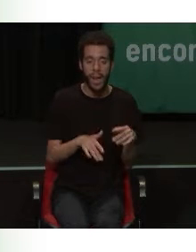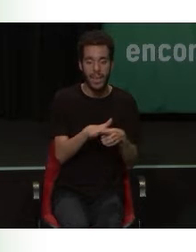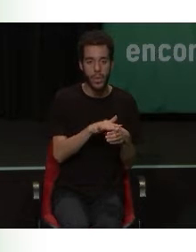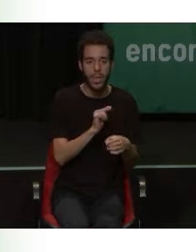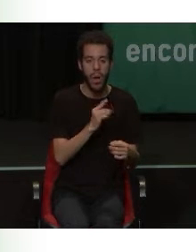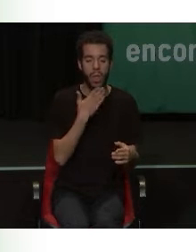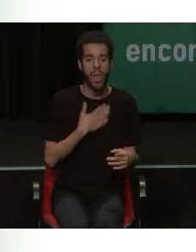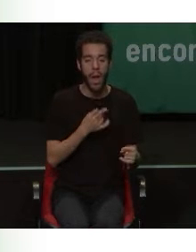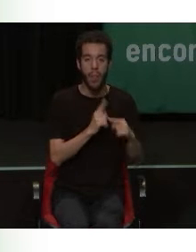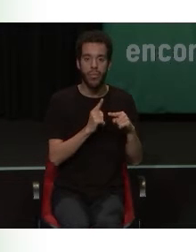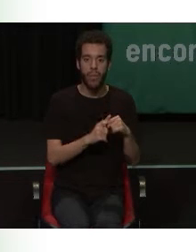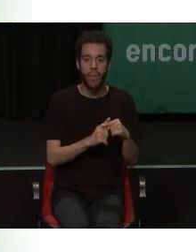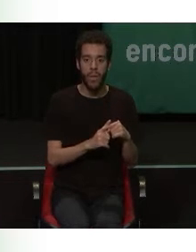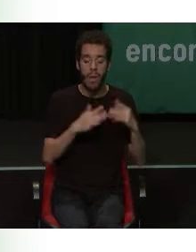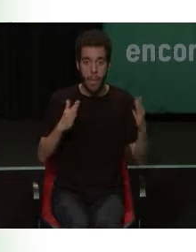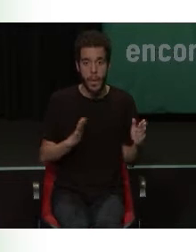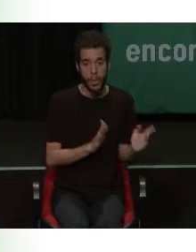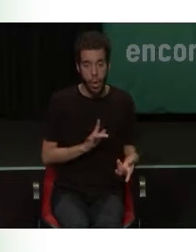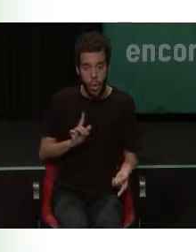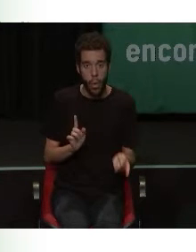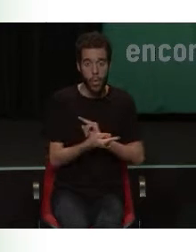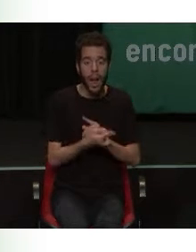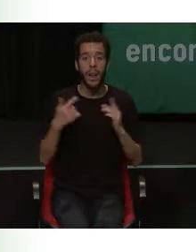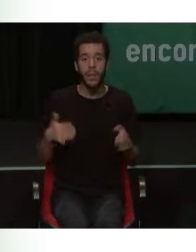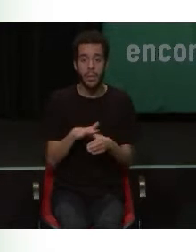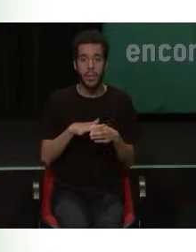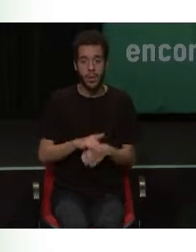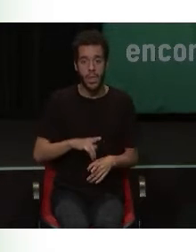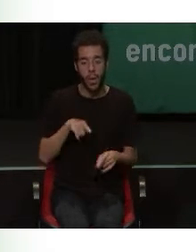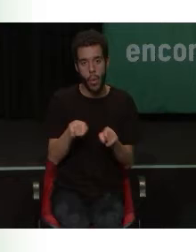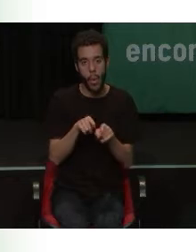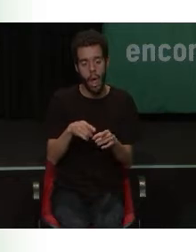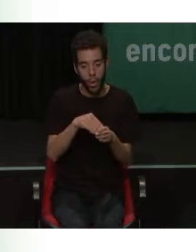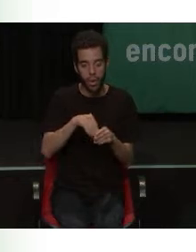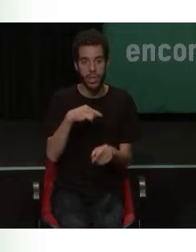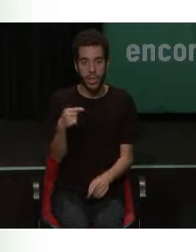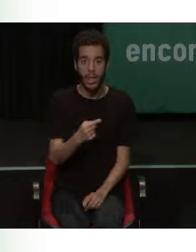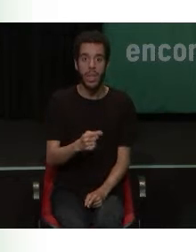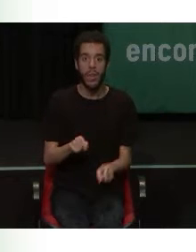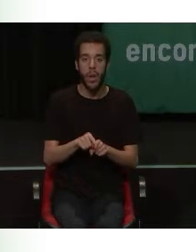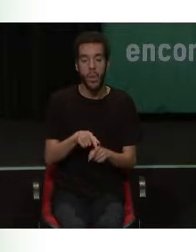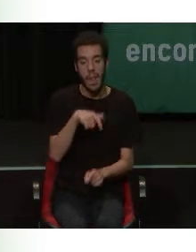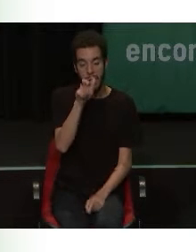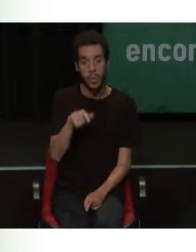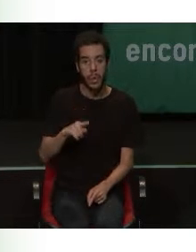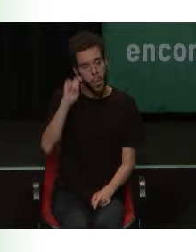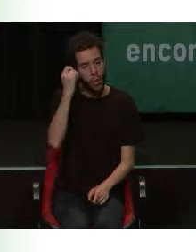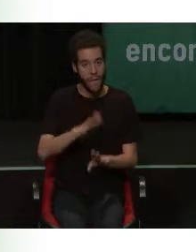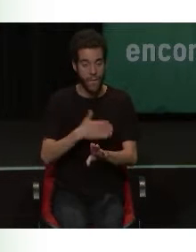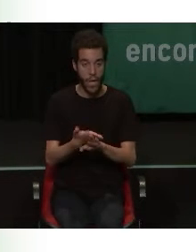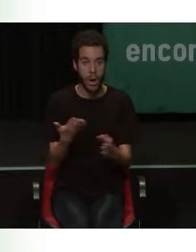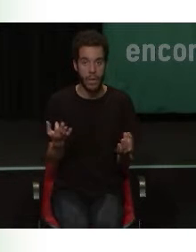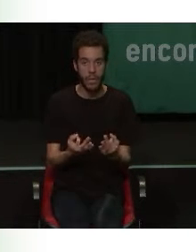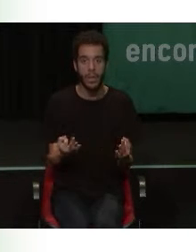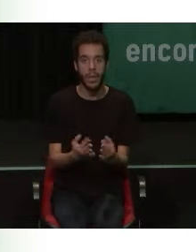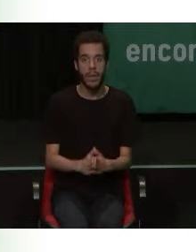they would benefit more from the situation, but on the opposite, in a prejudicial context, they were